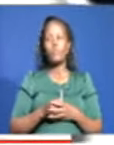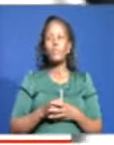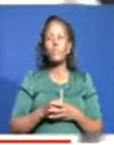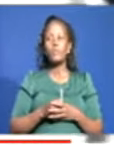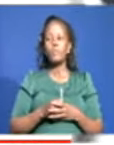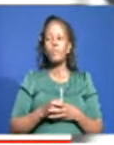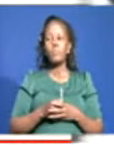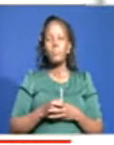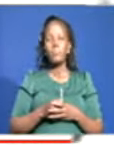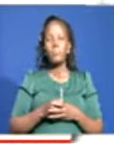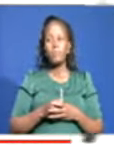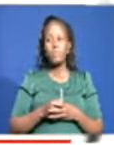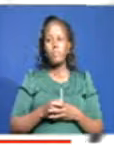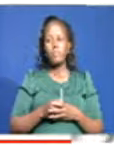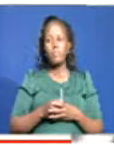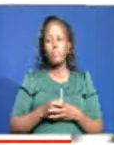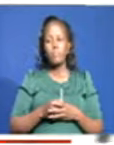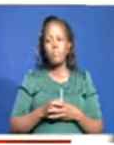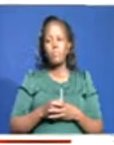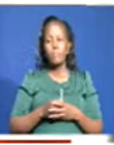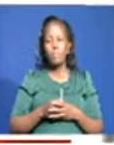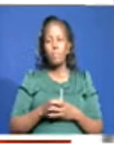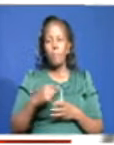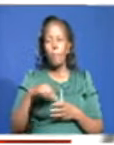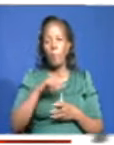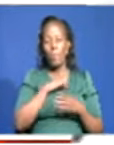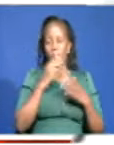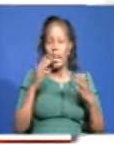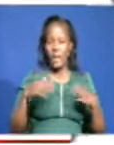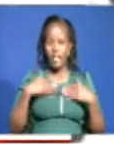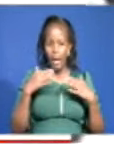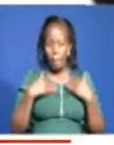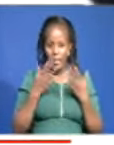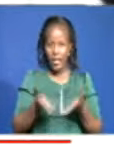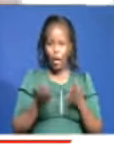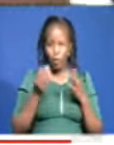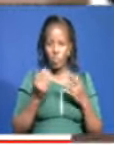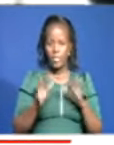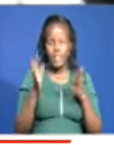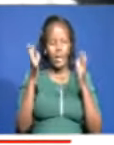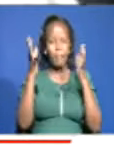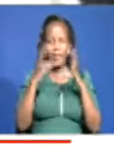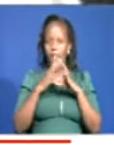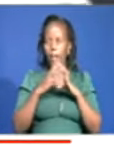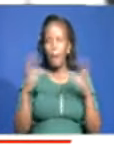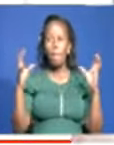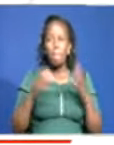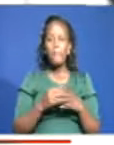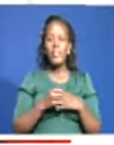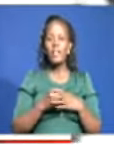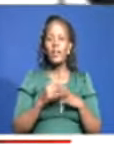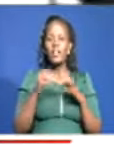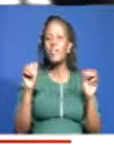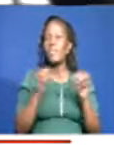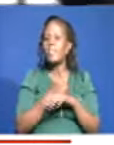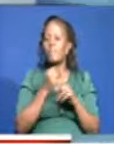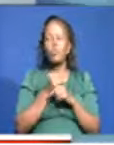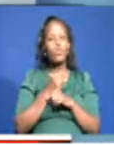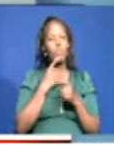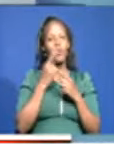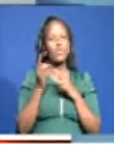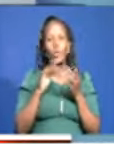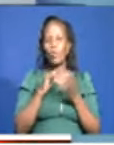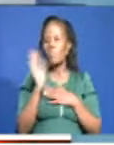sasa hata tumeacha kulia, sasa tunasherekea. Ni sherehe kubwa sana hata wasiwezi kusema mengi. Thank you very